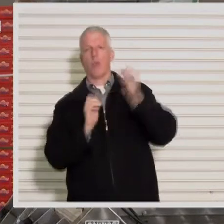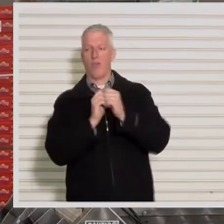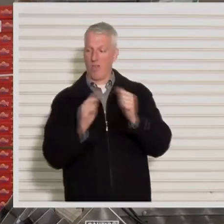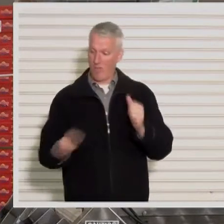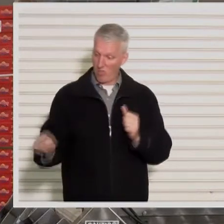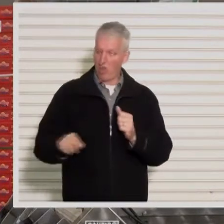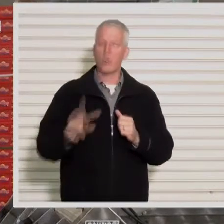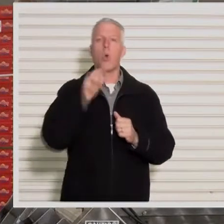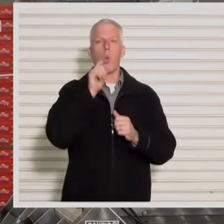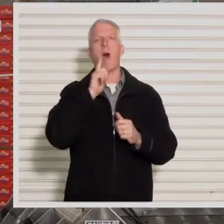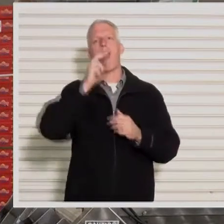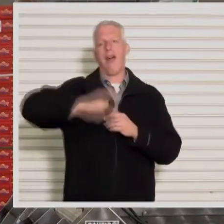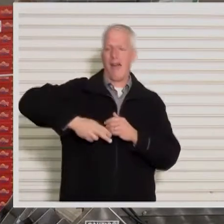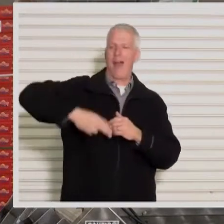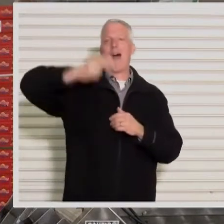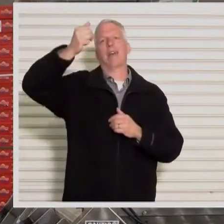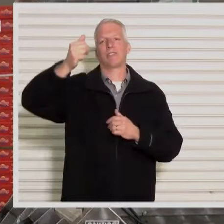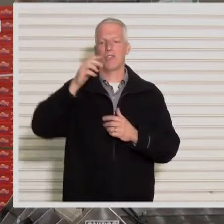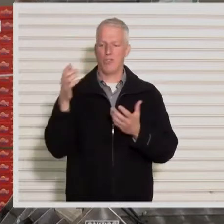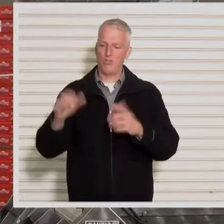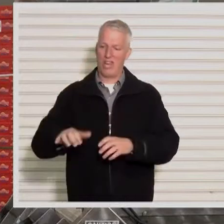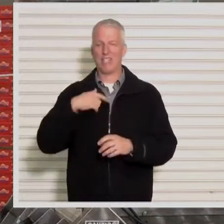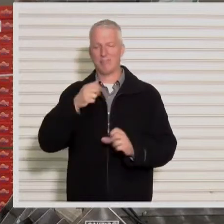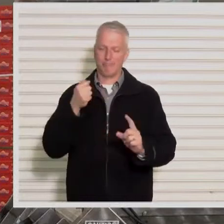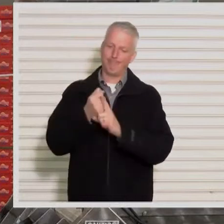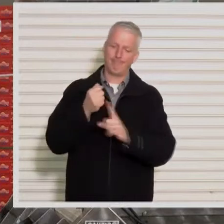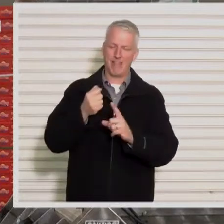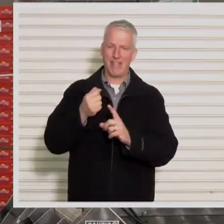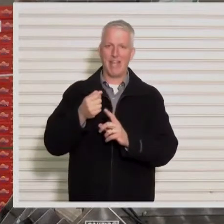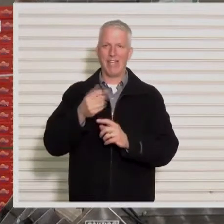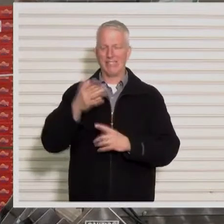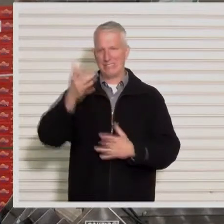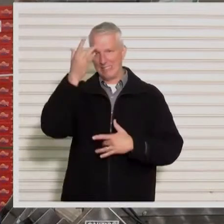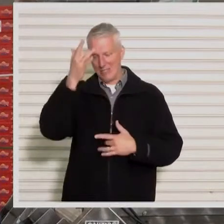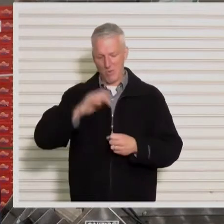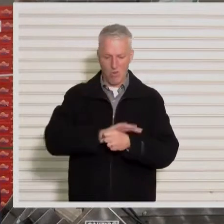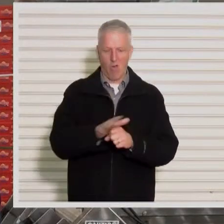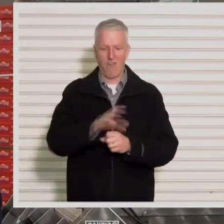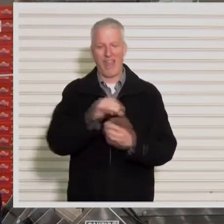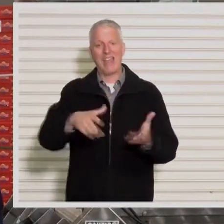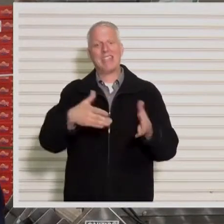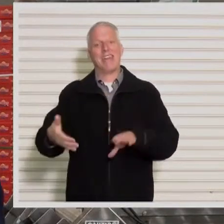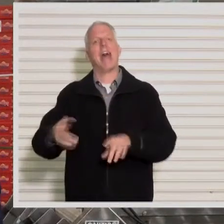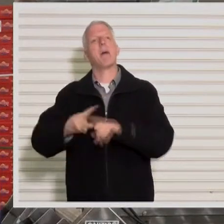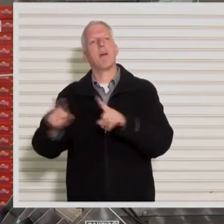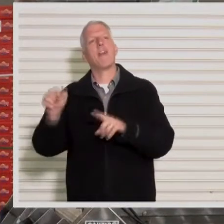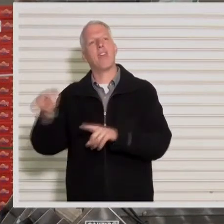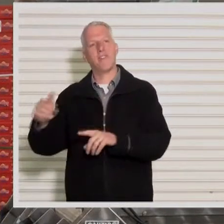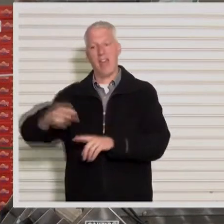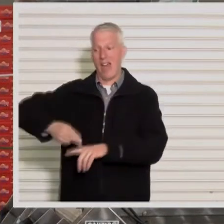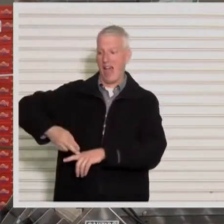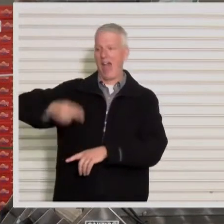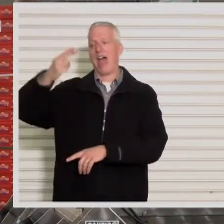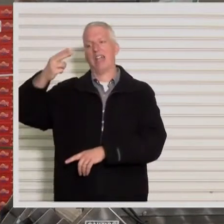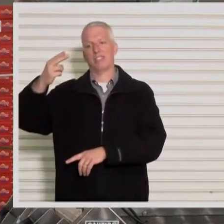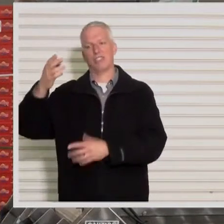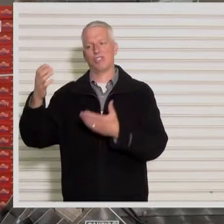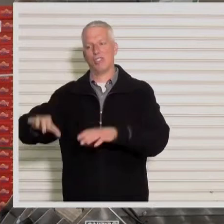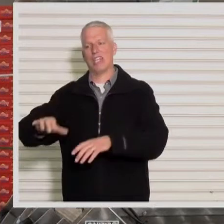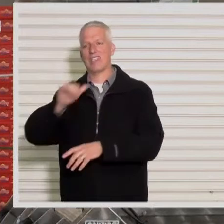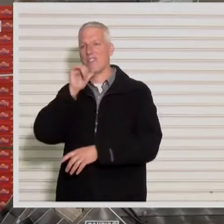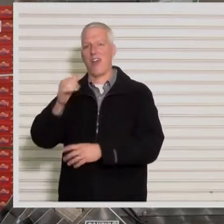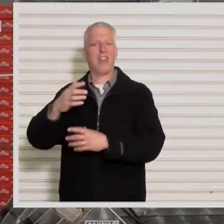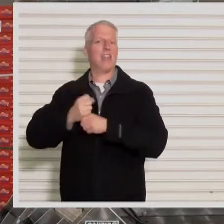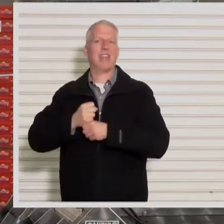those that are highest risk of getting infected and dying, and yet they have the highest risk of not getting the